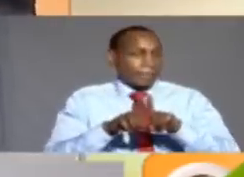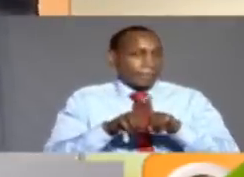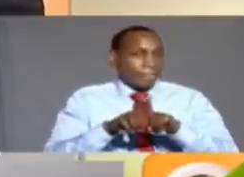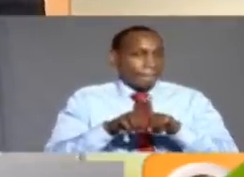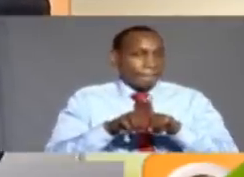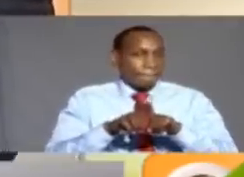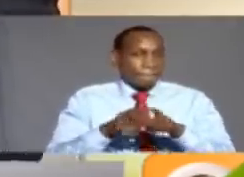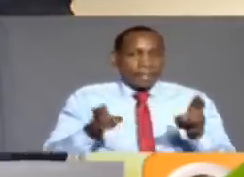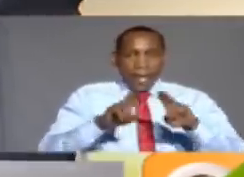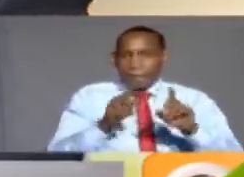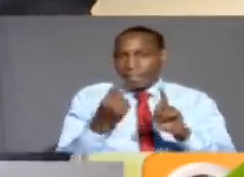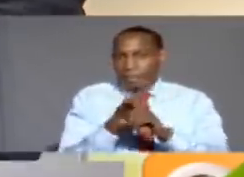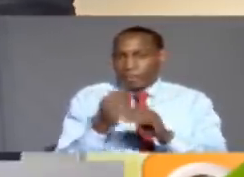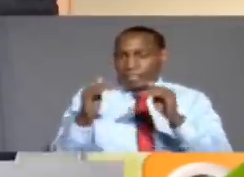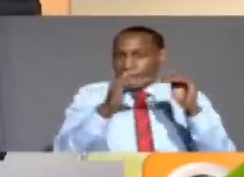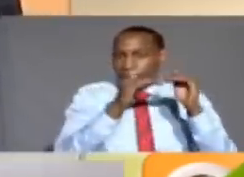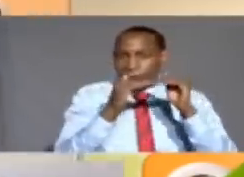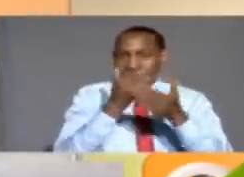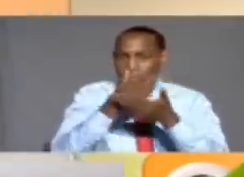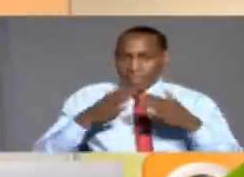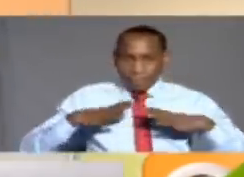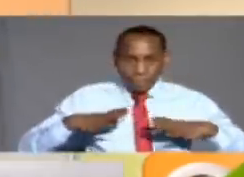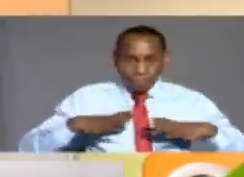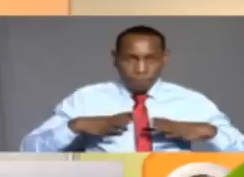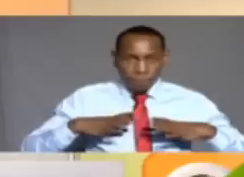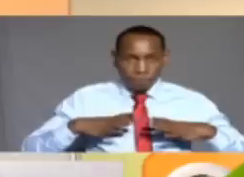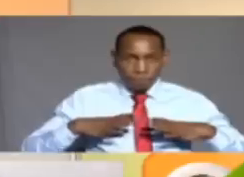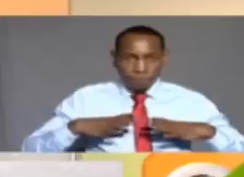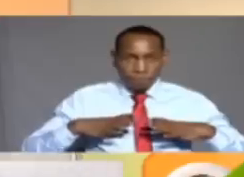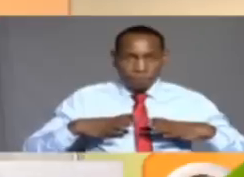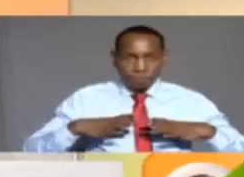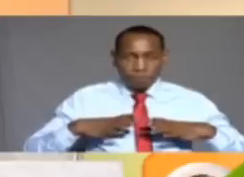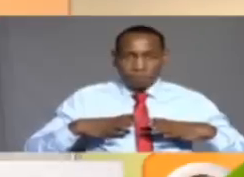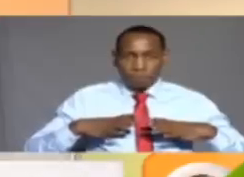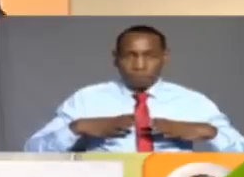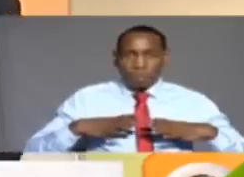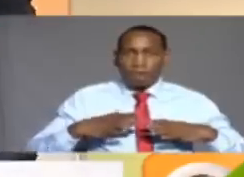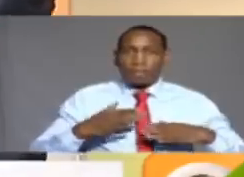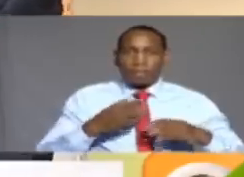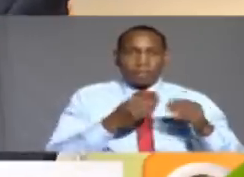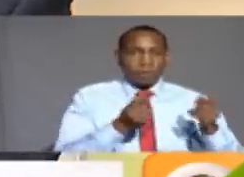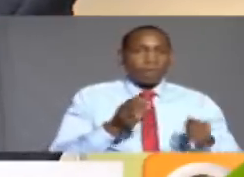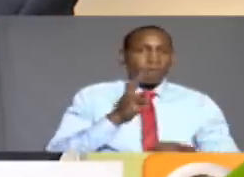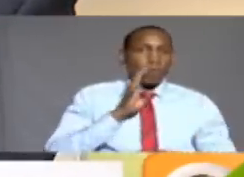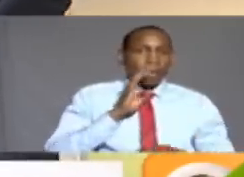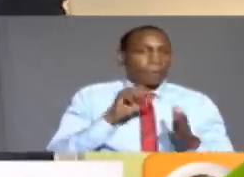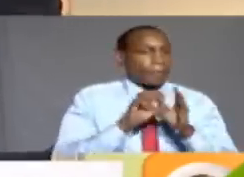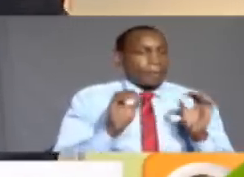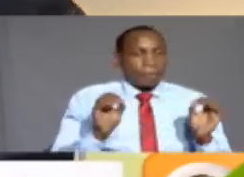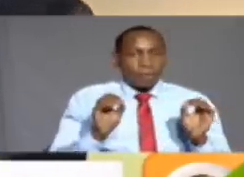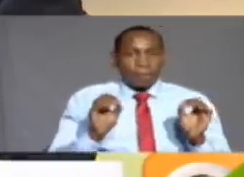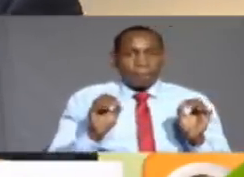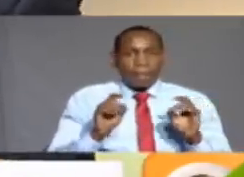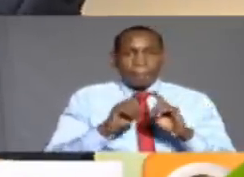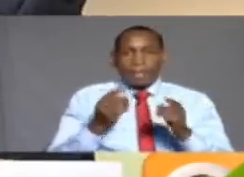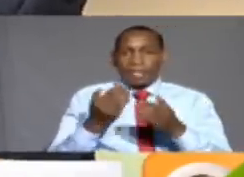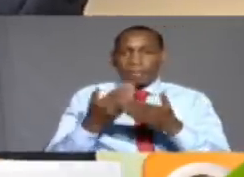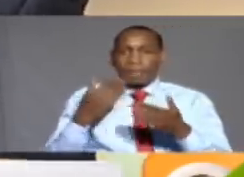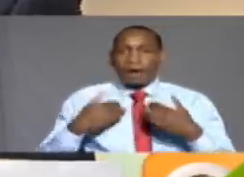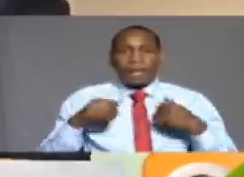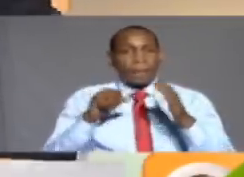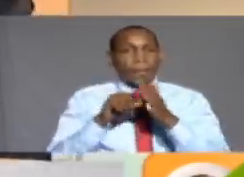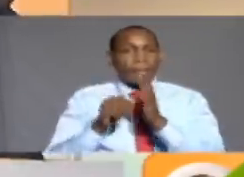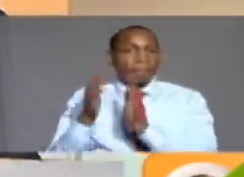And they're happening in different levels. Some people, you'll have people in Kenya who are upset about water. I don't have a water problem in my place, but I have a problem on